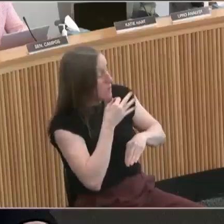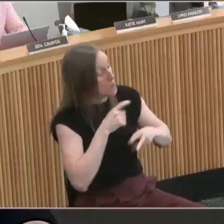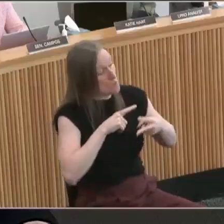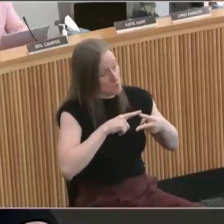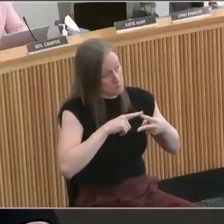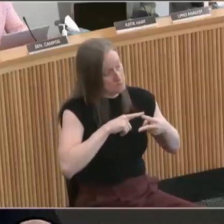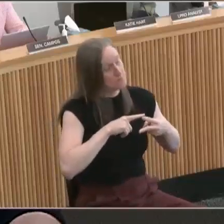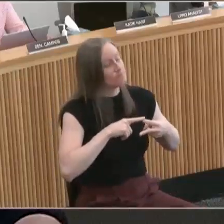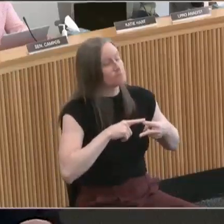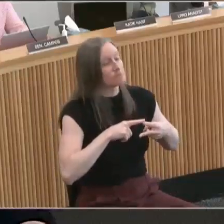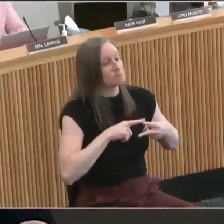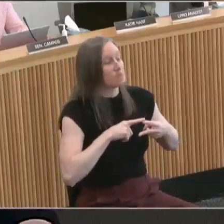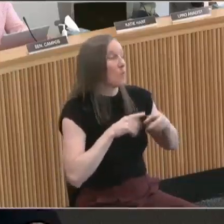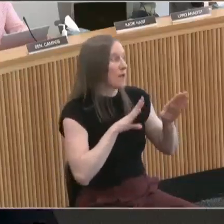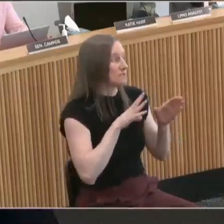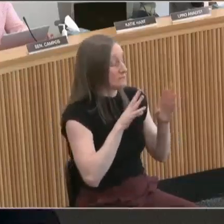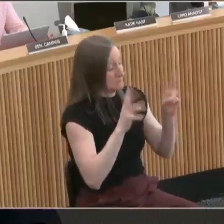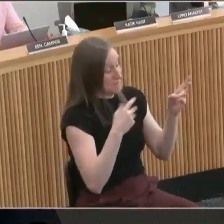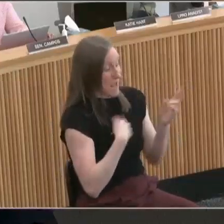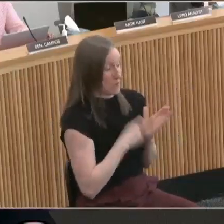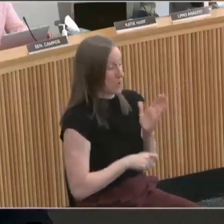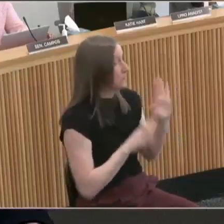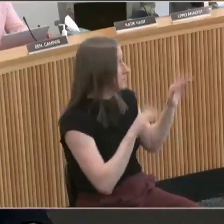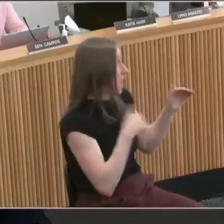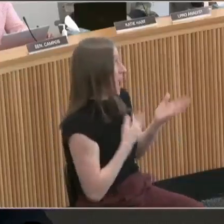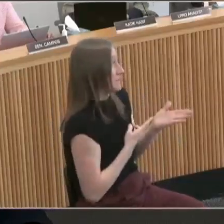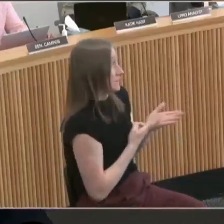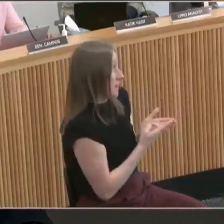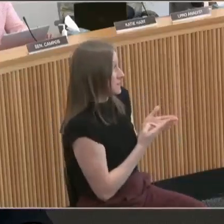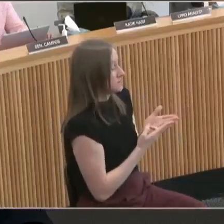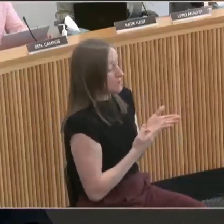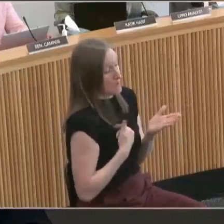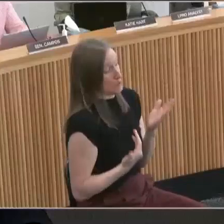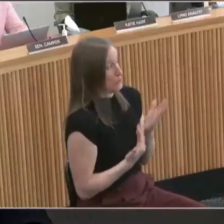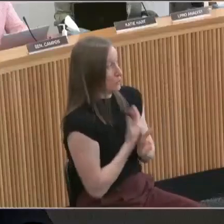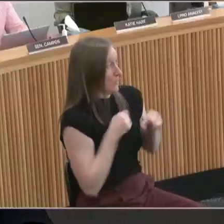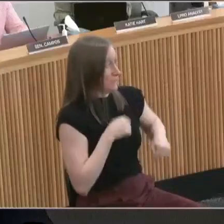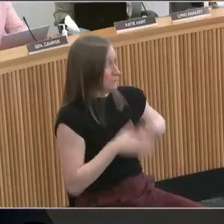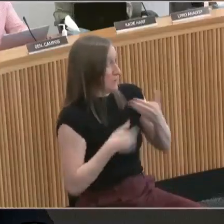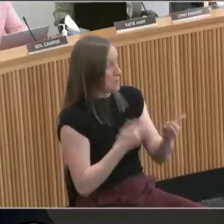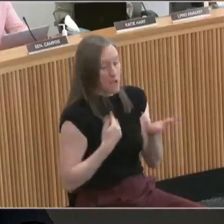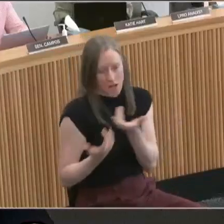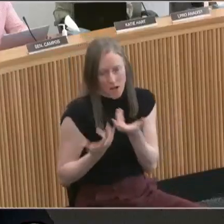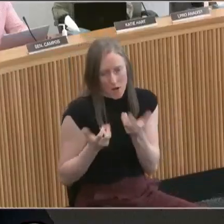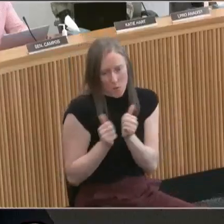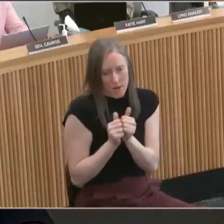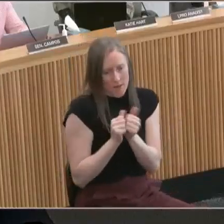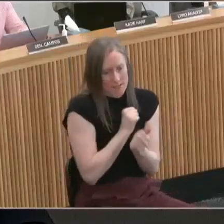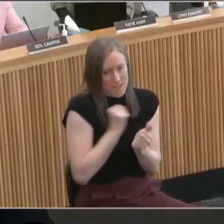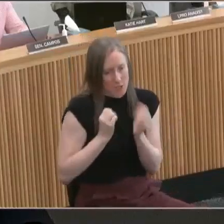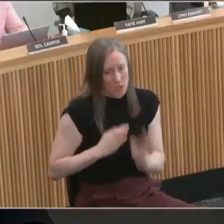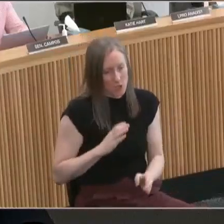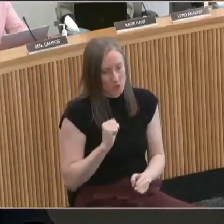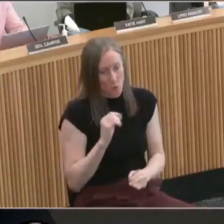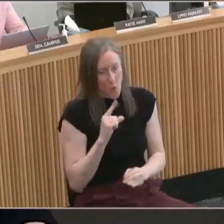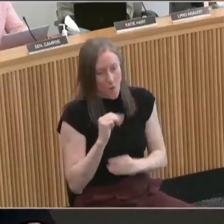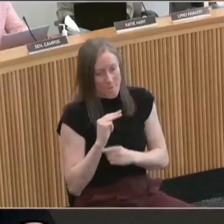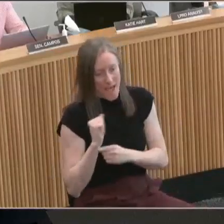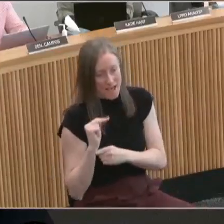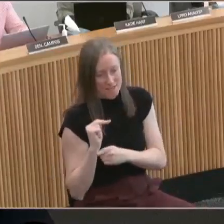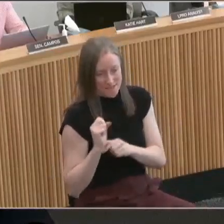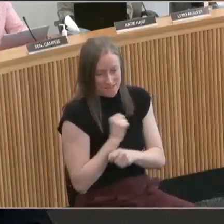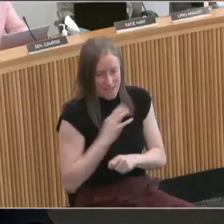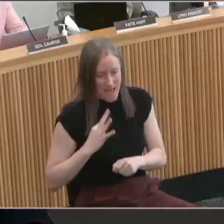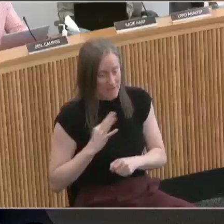is, I wrote, to be honest, I'm new to this whole process. So when I was working with Senator Solomon's staff and the LC drafter, we